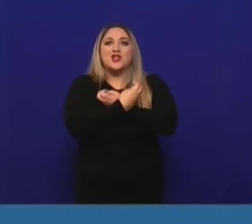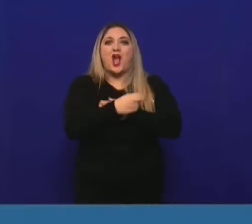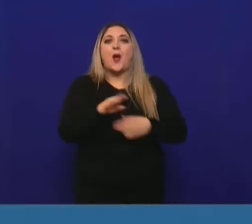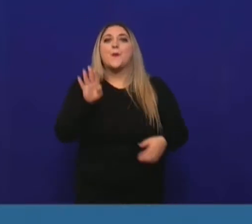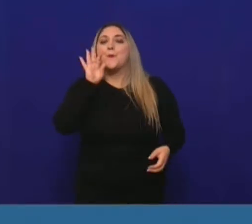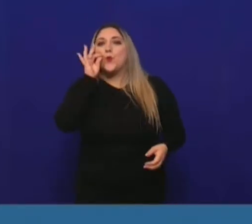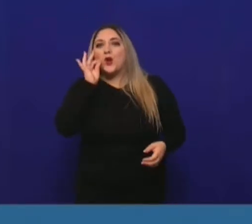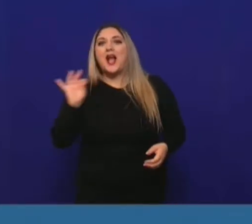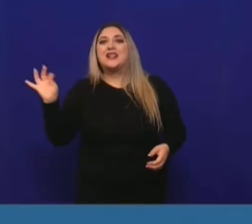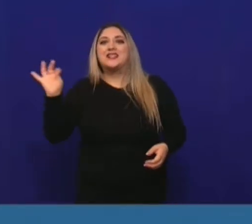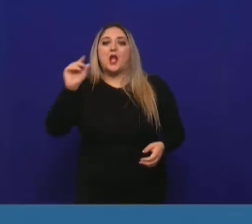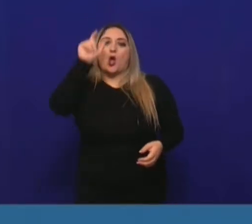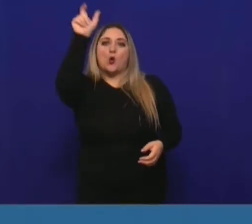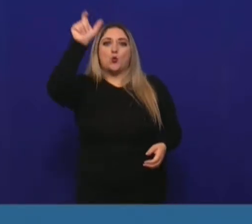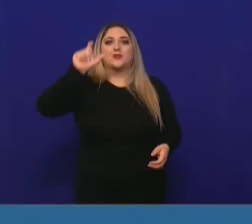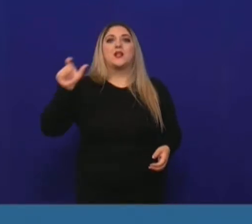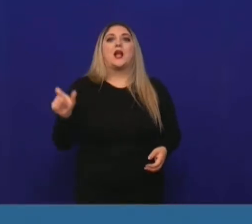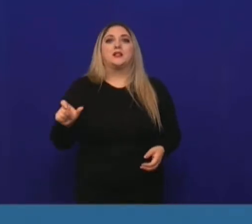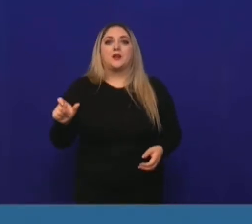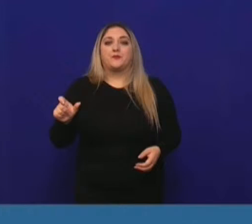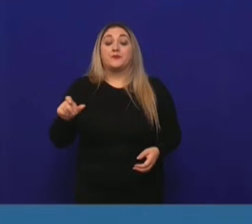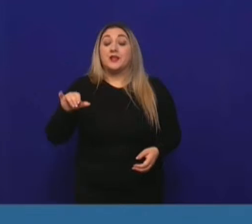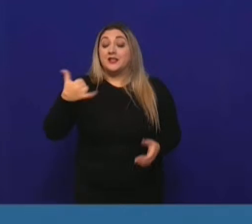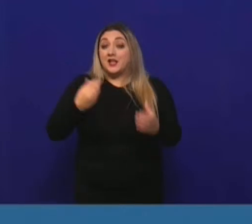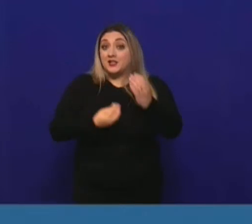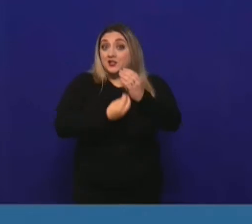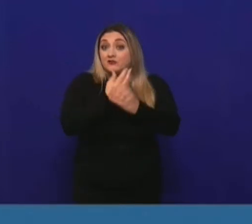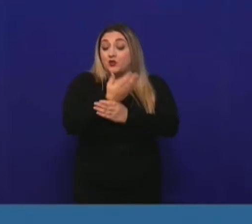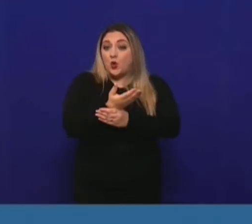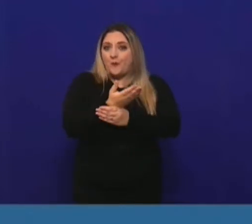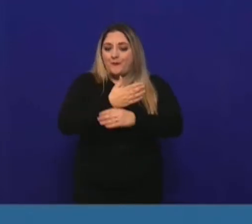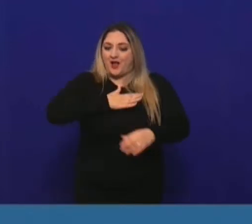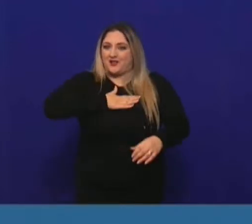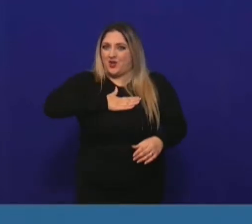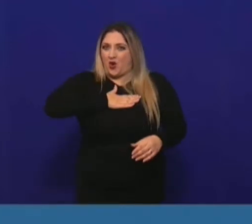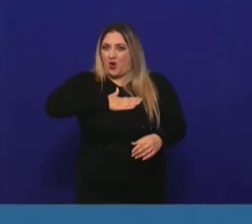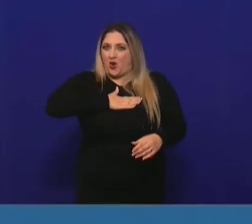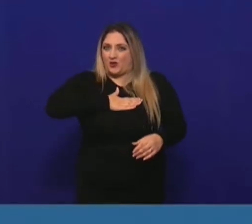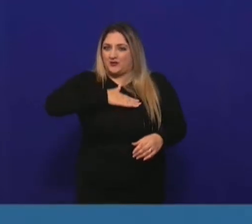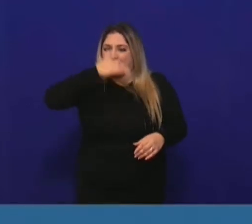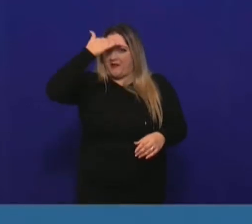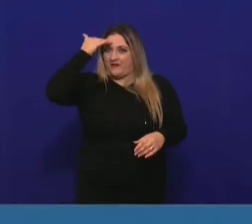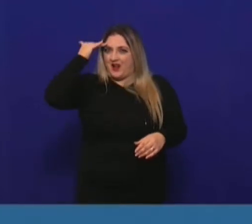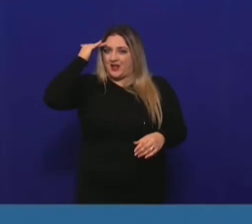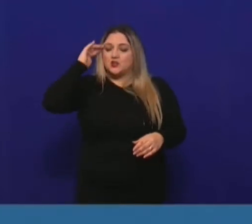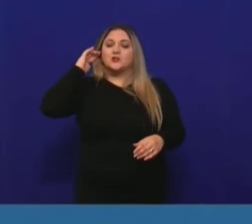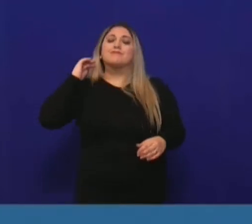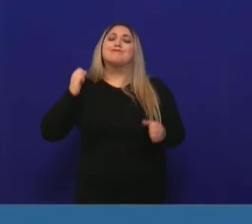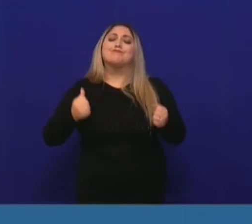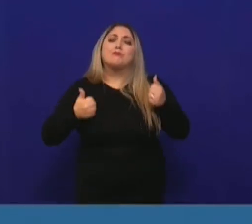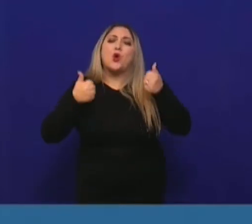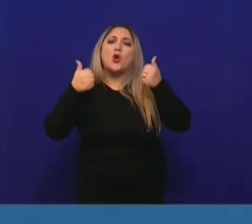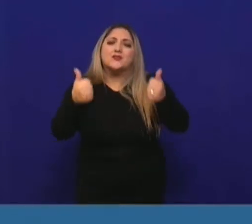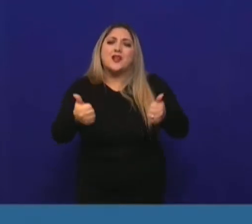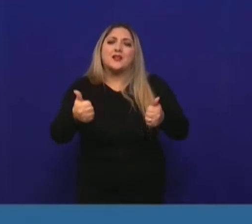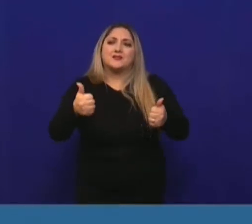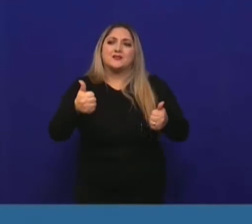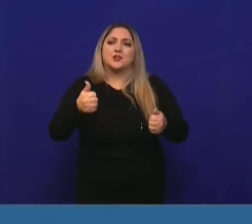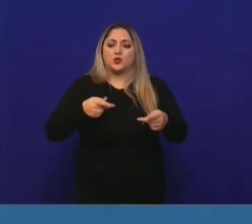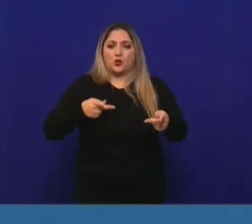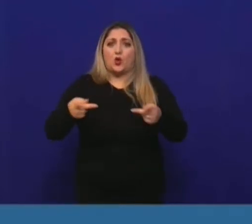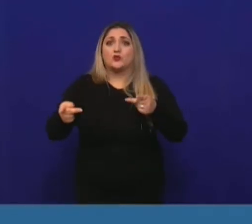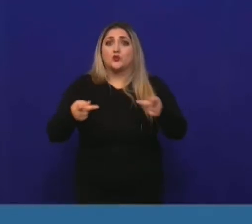Jekk tiżviluppaw sintomi importanti ħafna li noqogħdu attenti għal dawn is-sintomi għaliex jista'